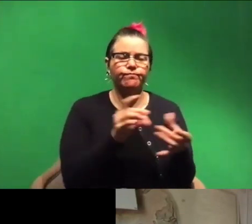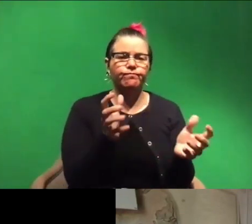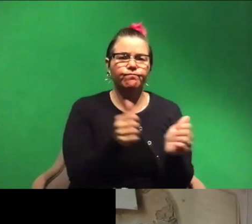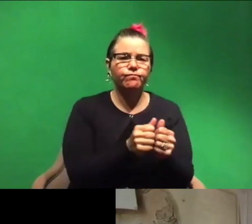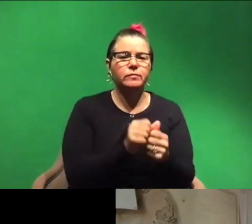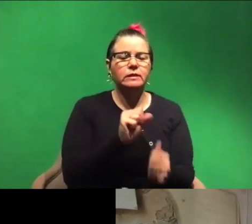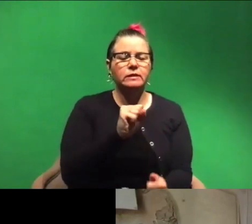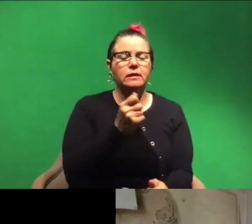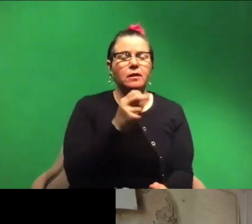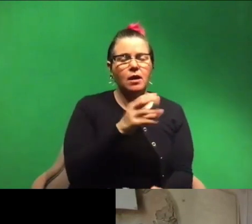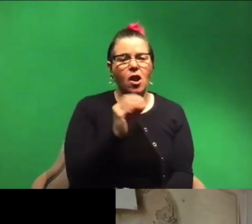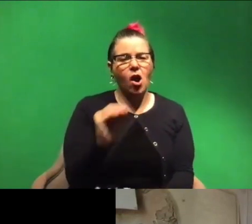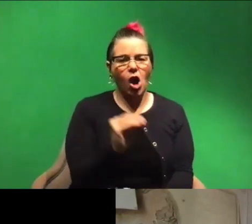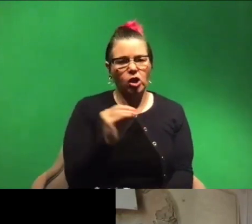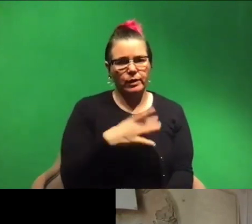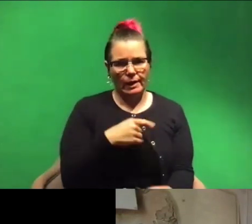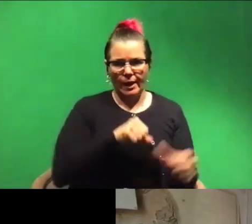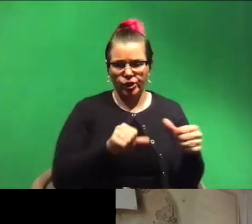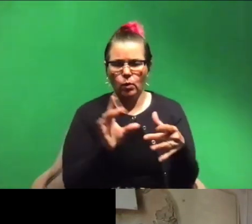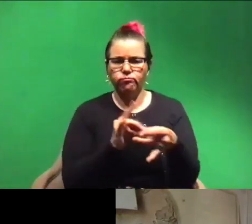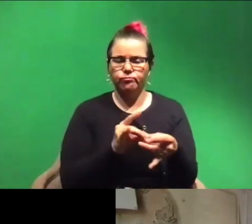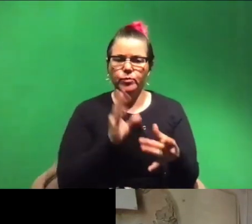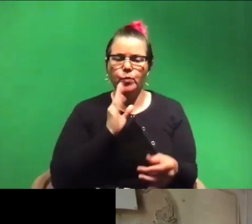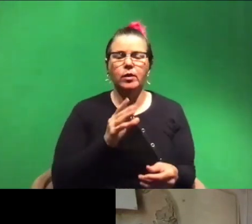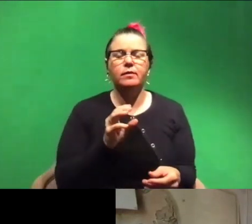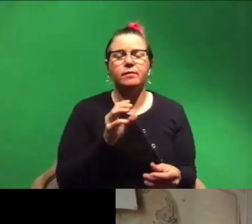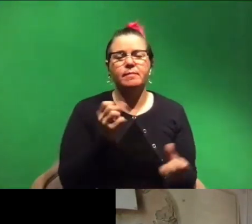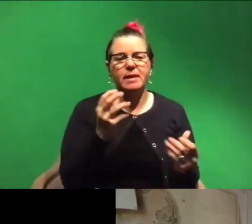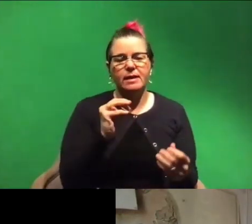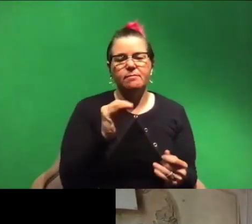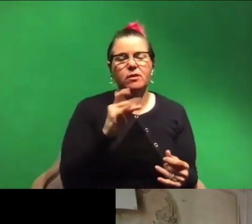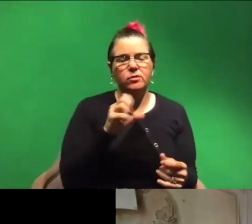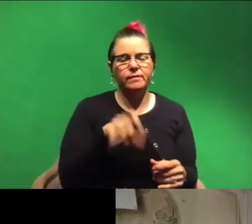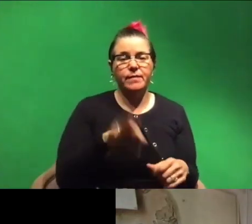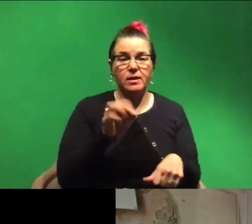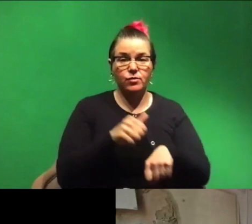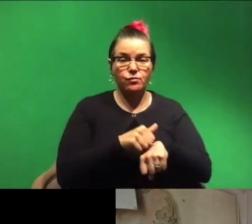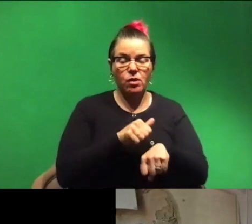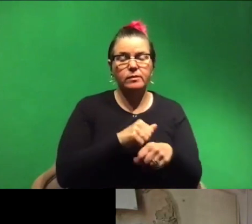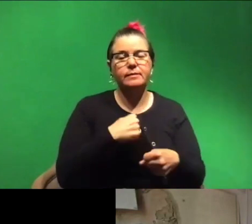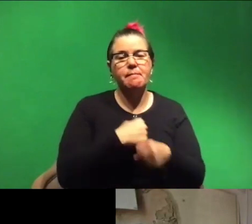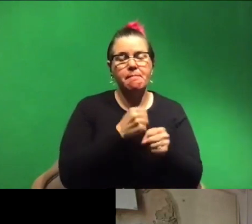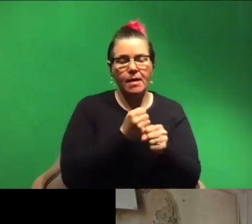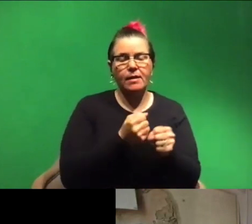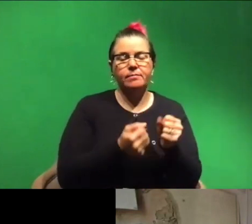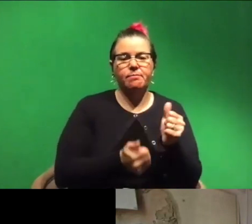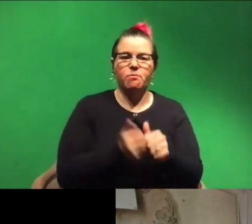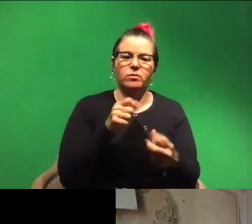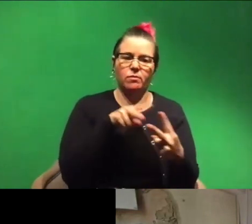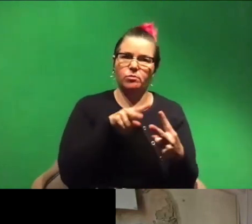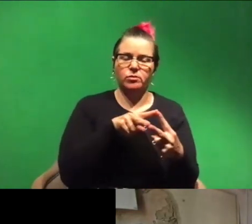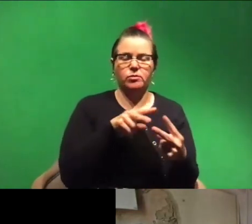Silicon and oxygen really like each other. And a lot of the minerals that you'll find in rocks are made primarily of silicon and oxygen